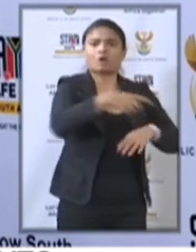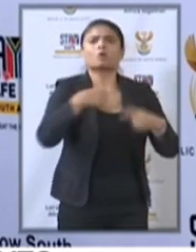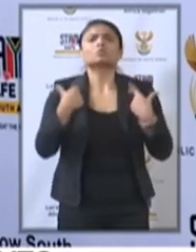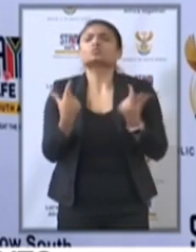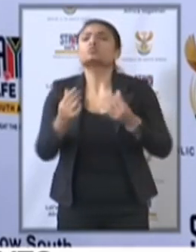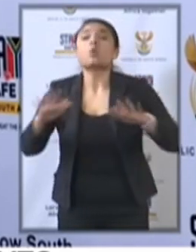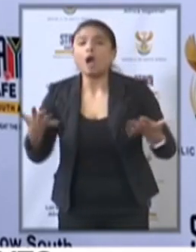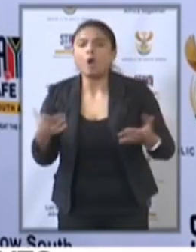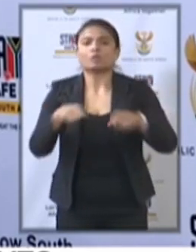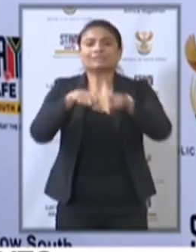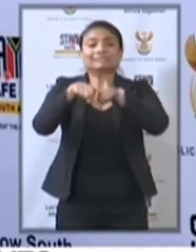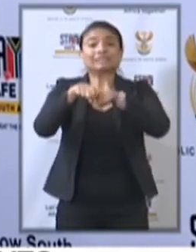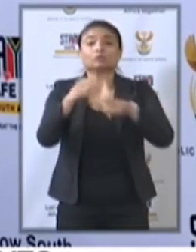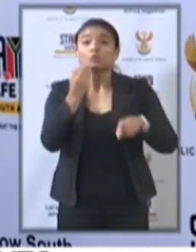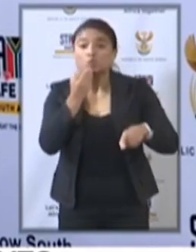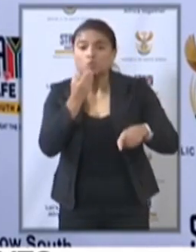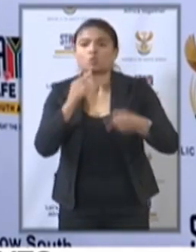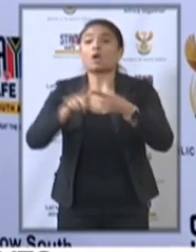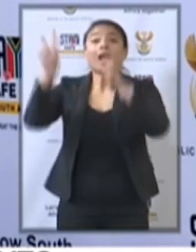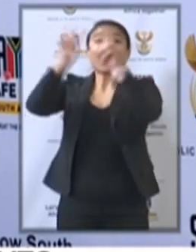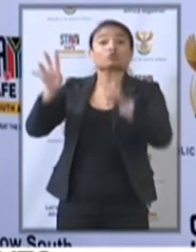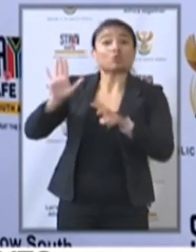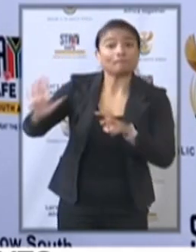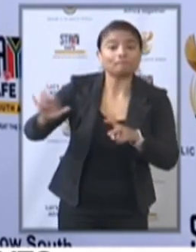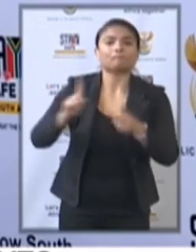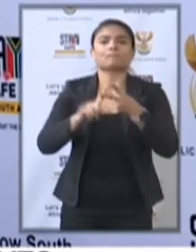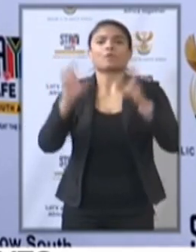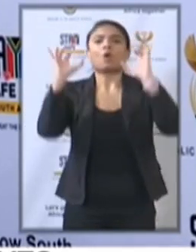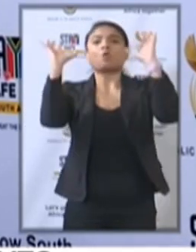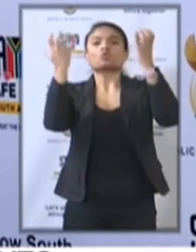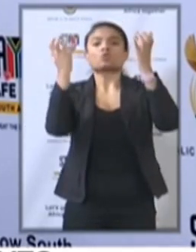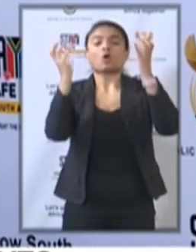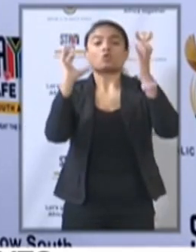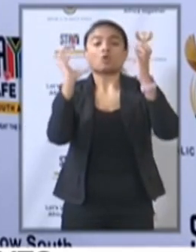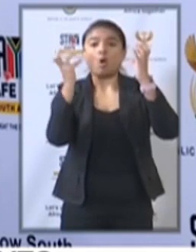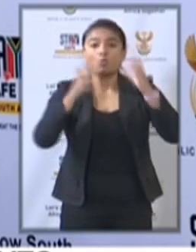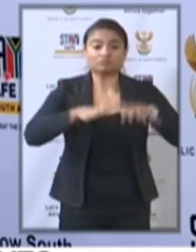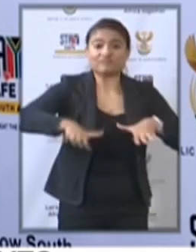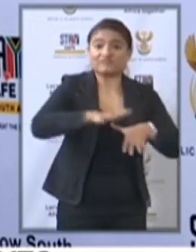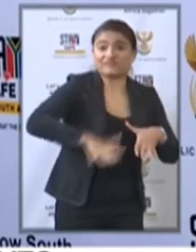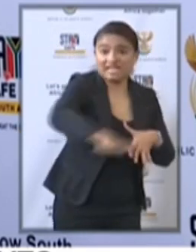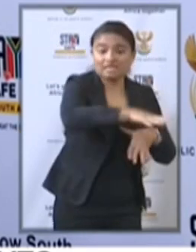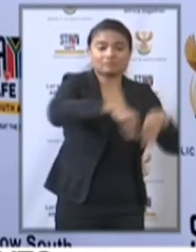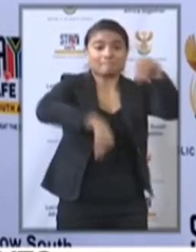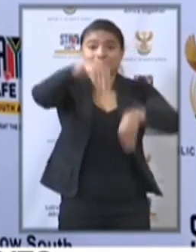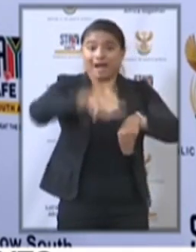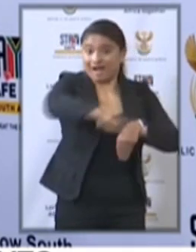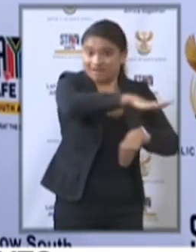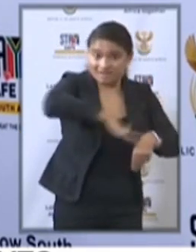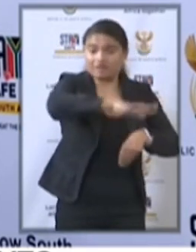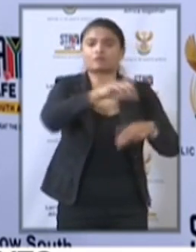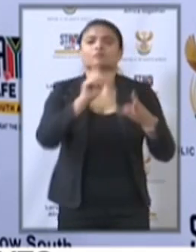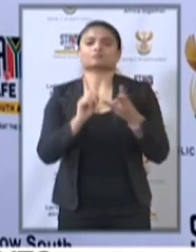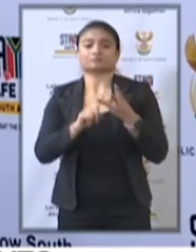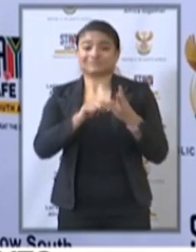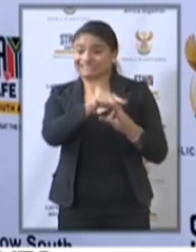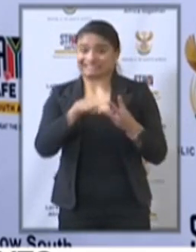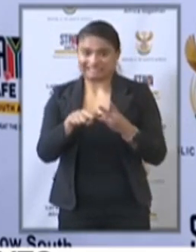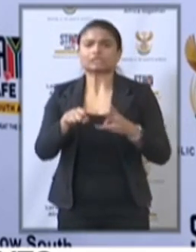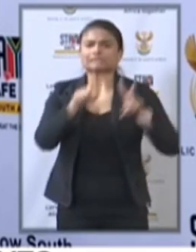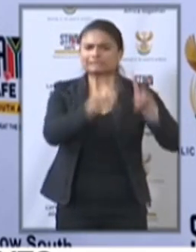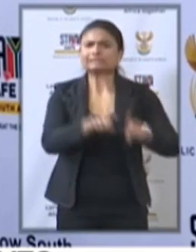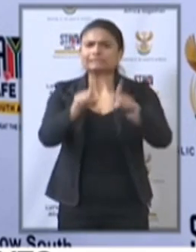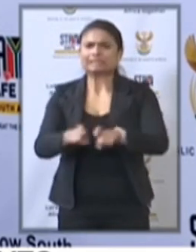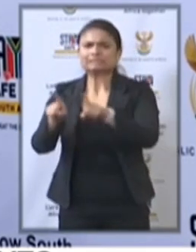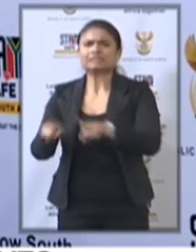Goldfields, and this is directly assisting our country's state of readiness as we work towards getting our economy back on track.